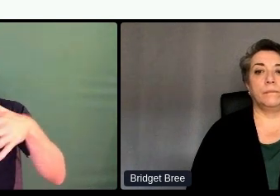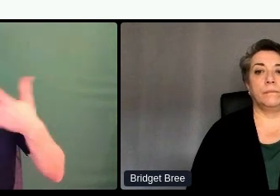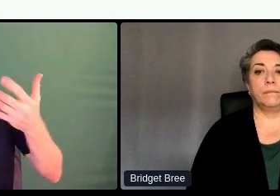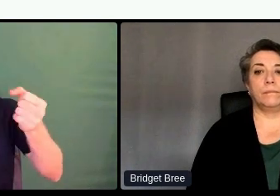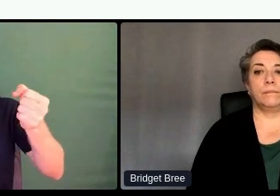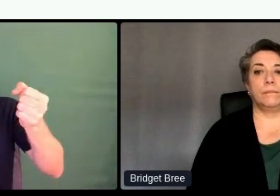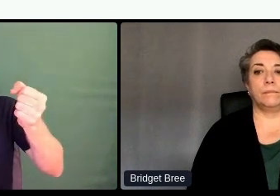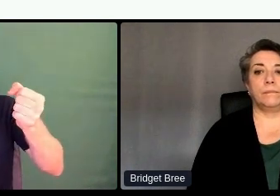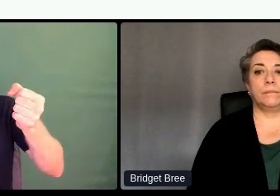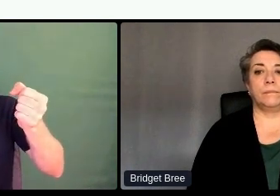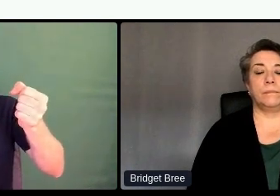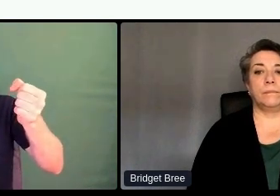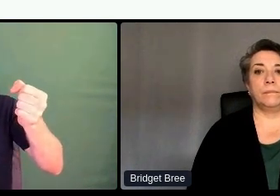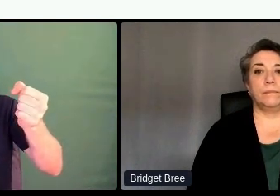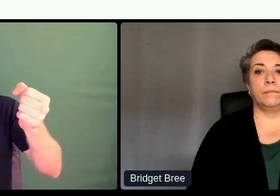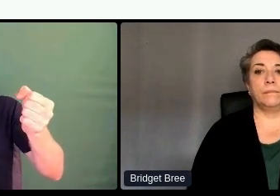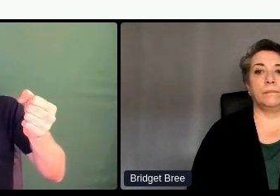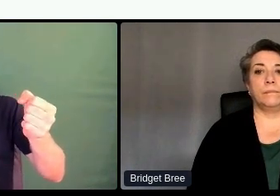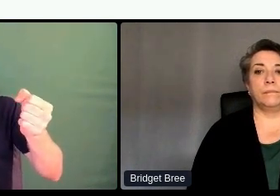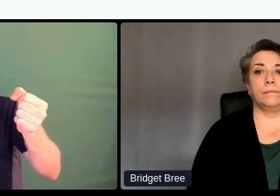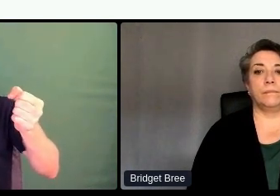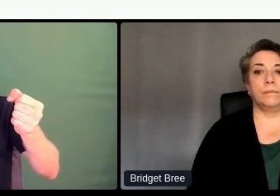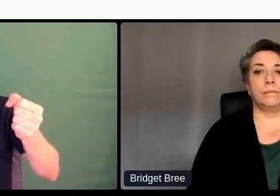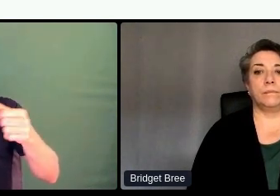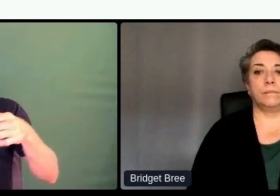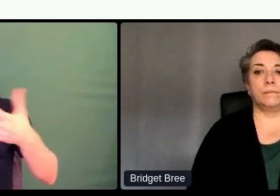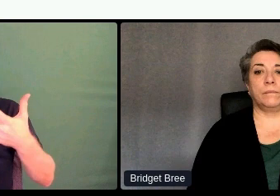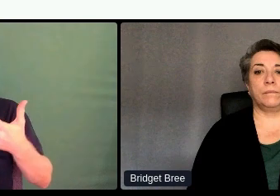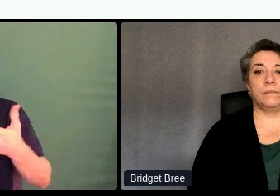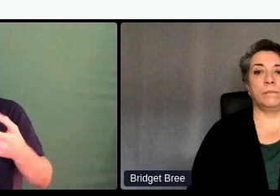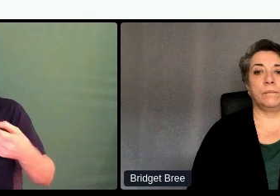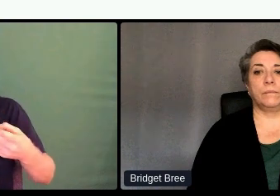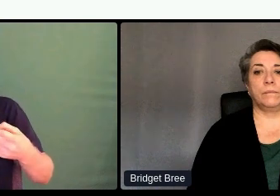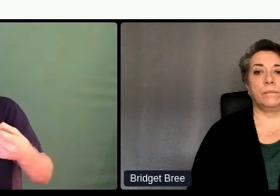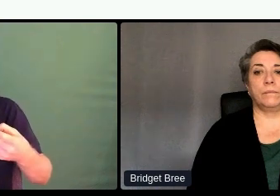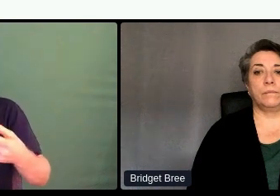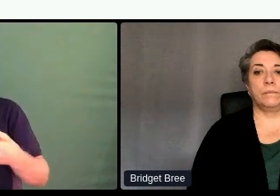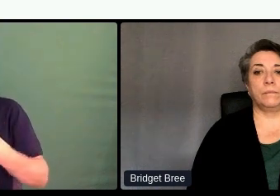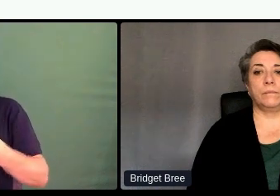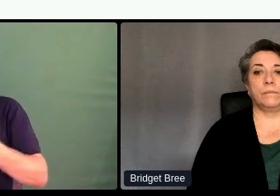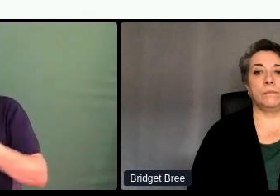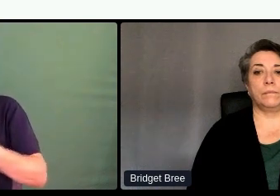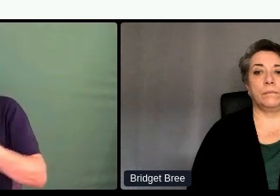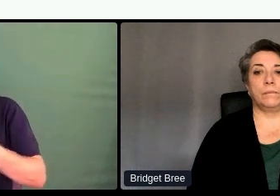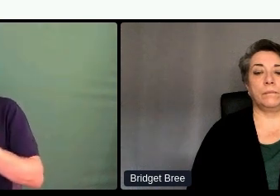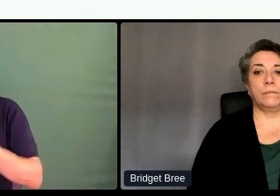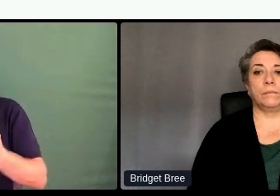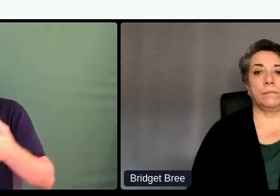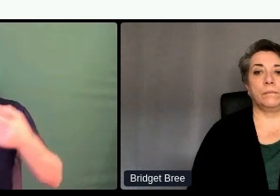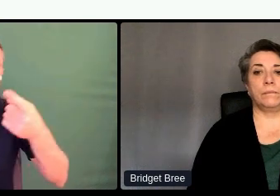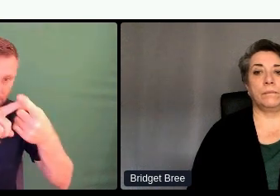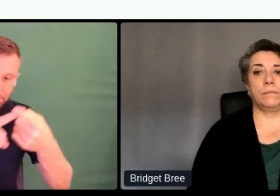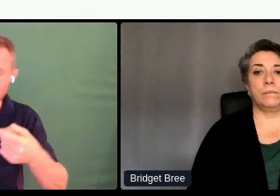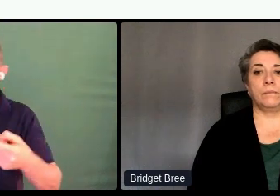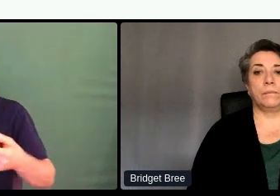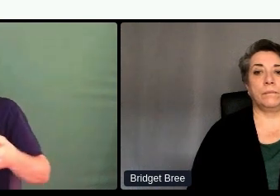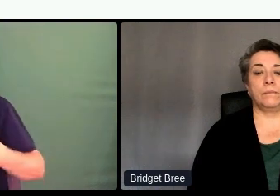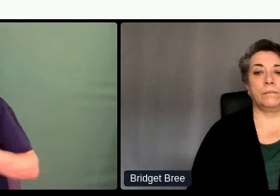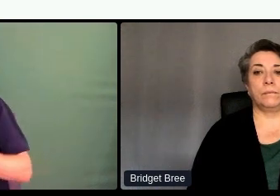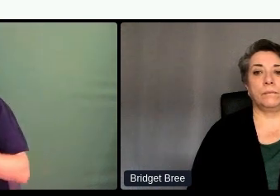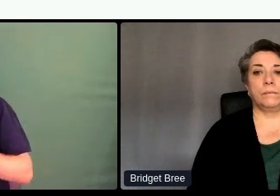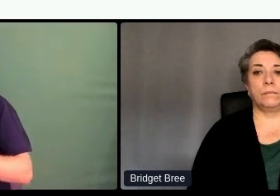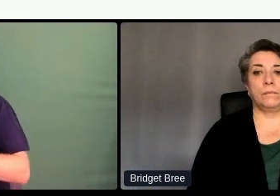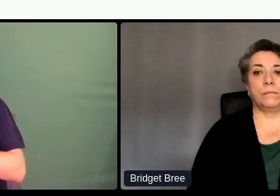multiple actions to be assigned to one button and to create your own custom inputs. Each button type has the